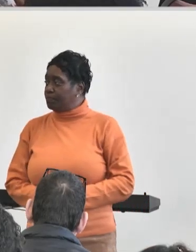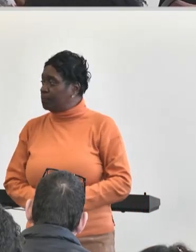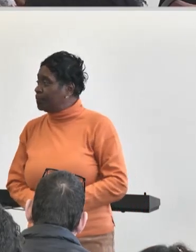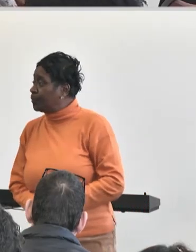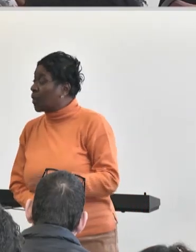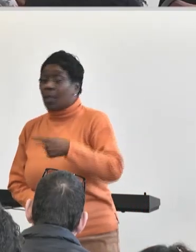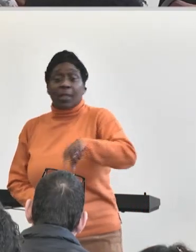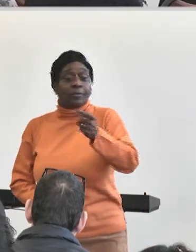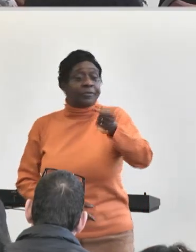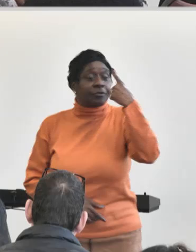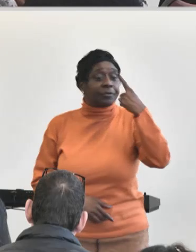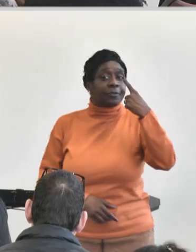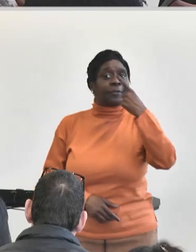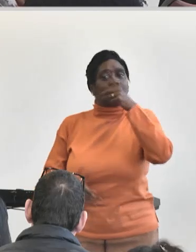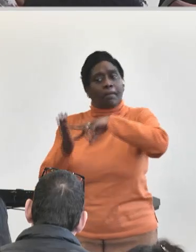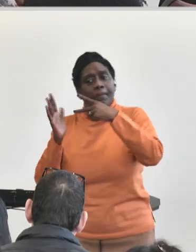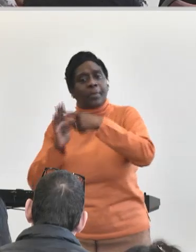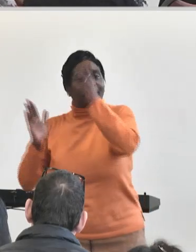29. They understood their very own purpose.